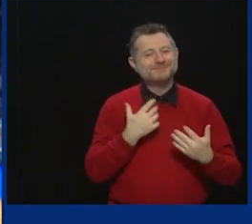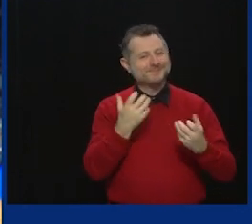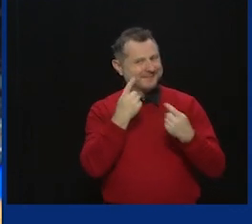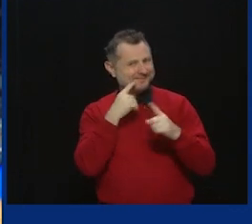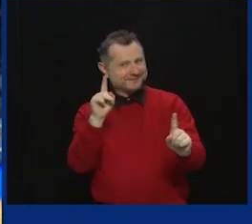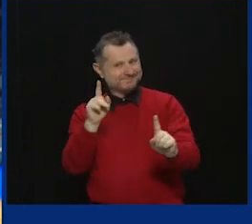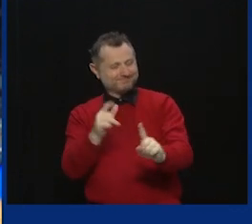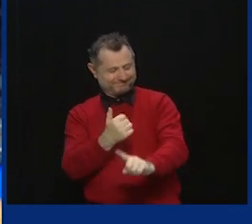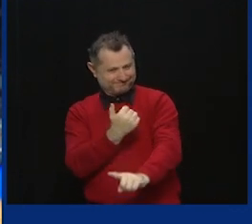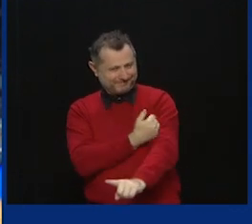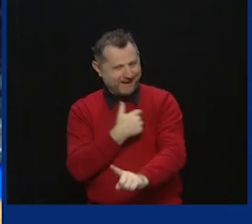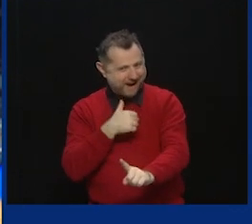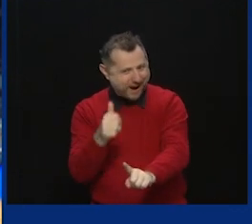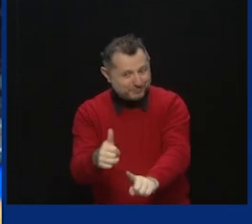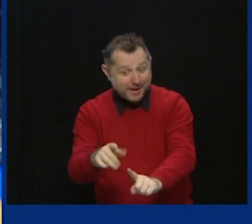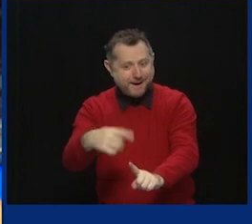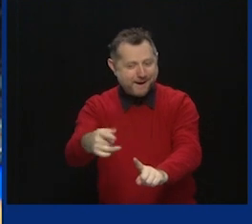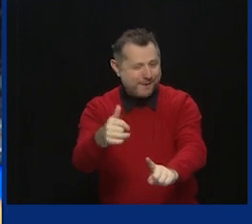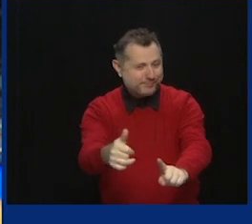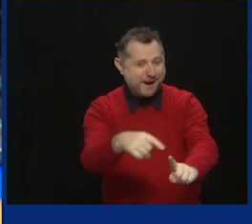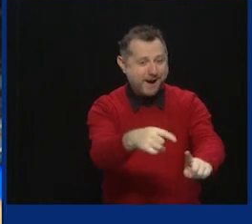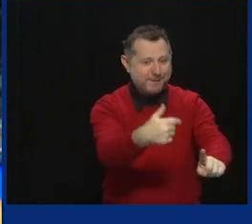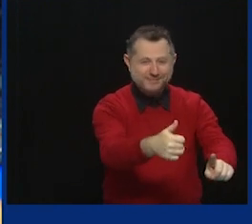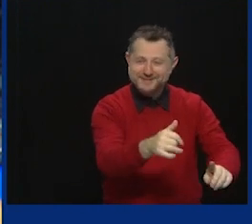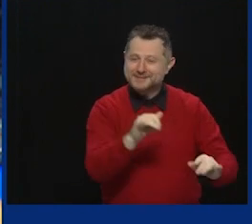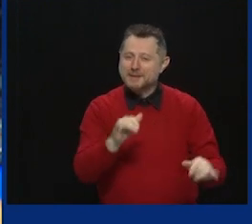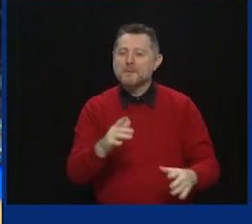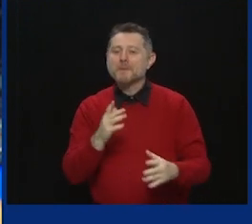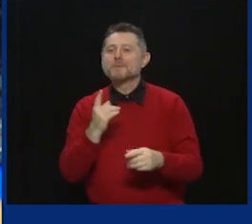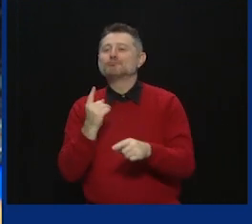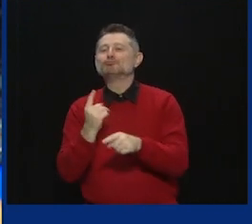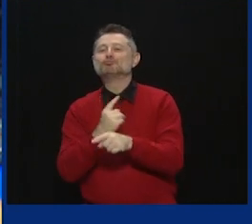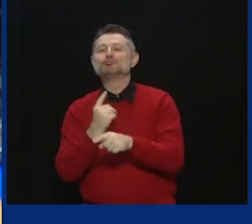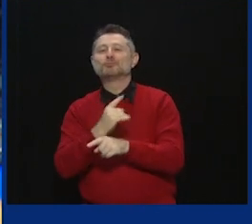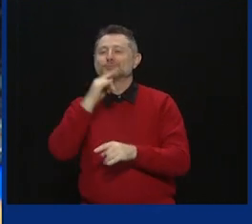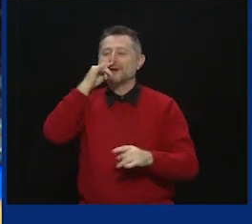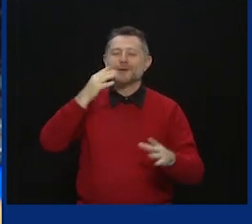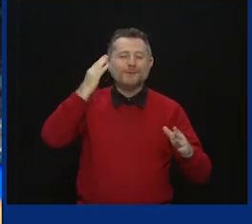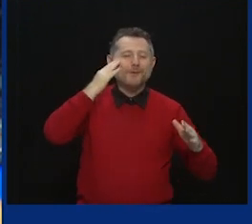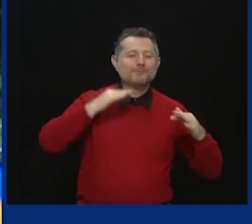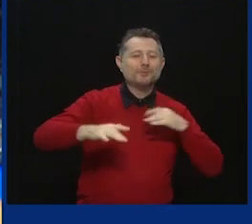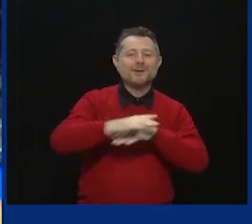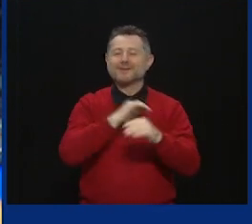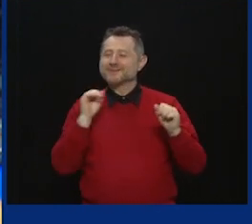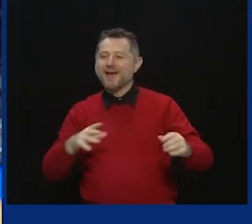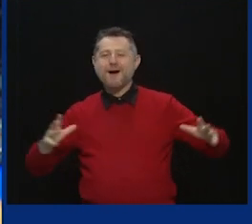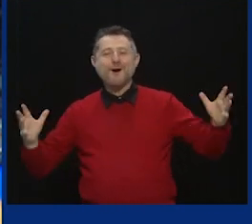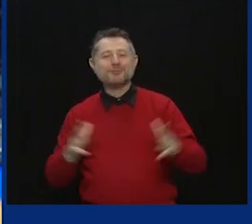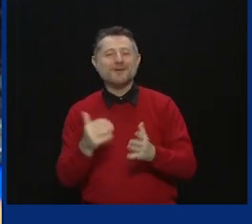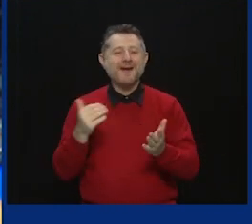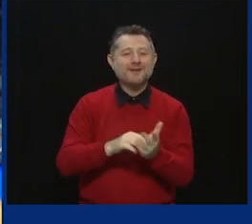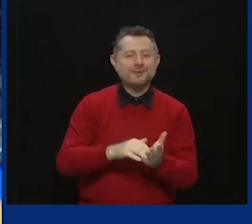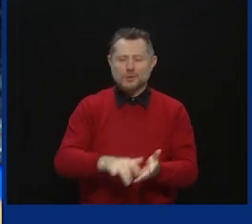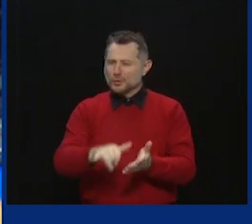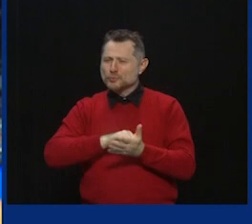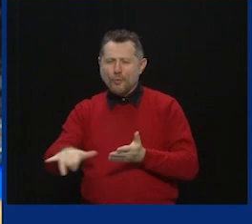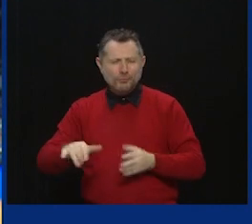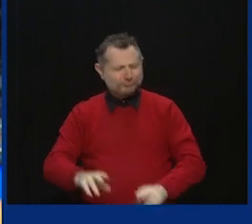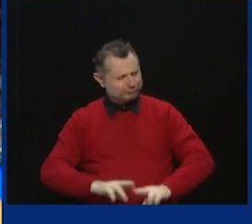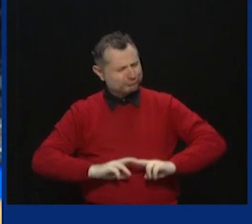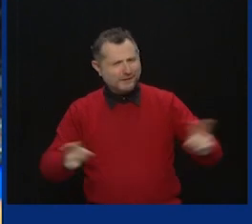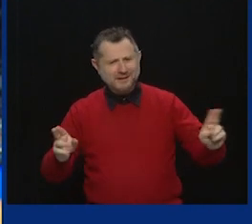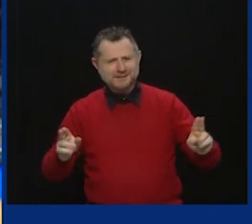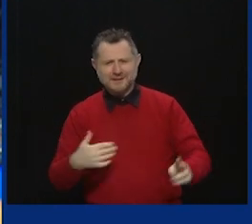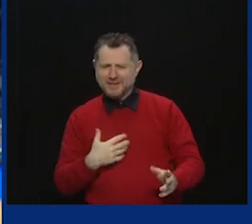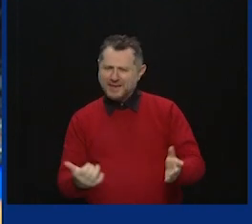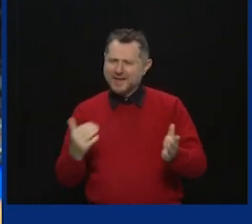out and just be normal kids once again. This is how we do it. The state of New York is ready. And again, I want to thank the Nets and